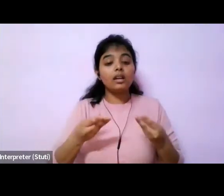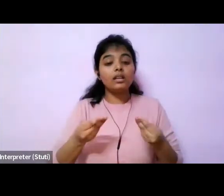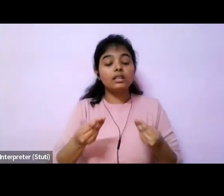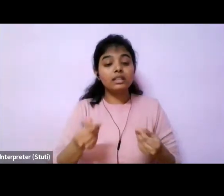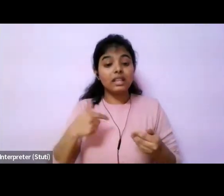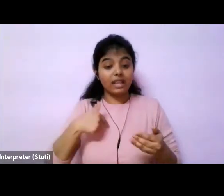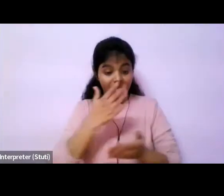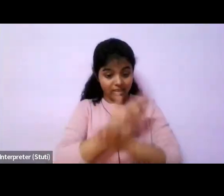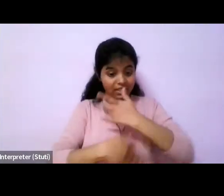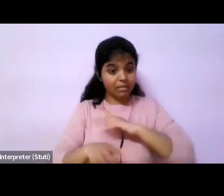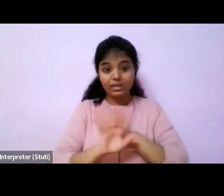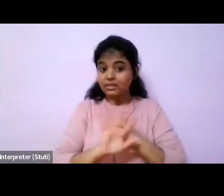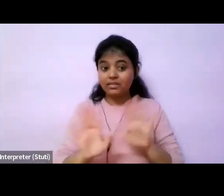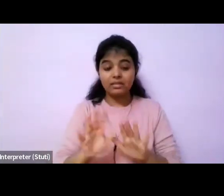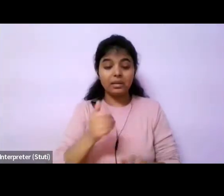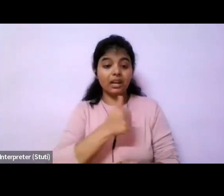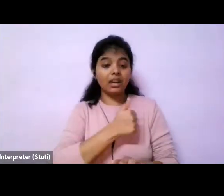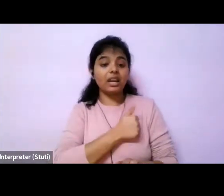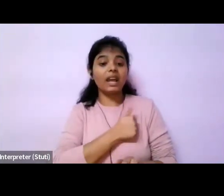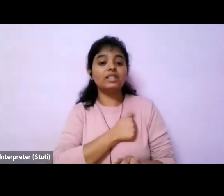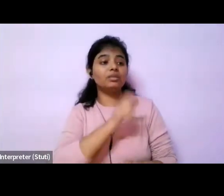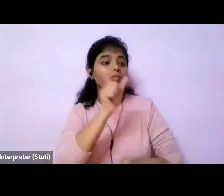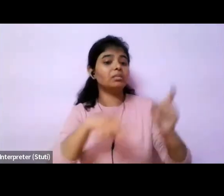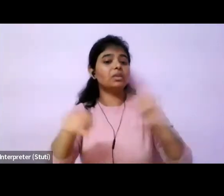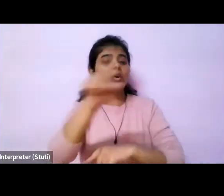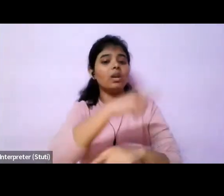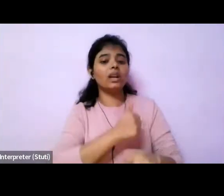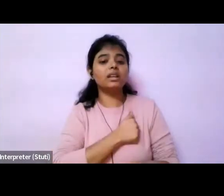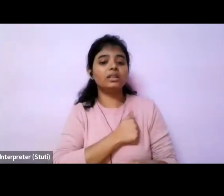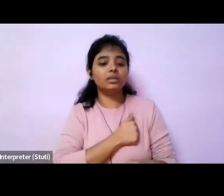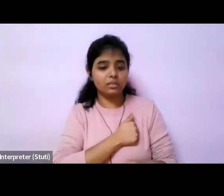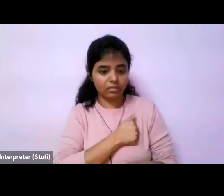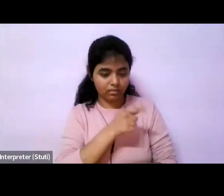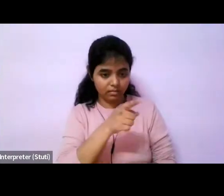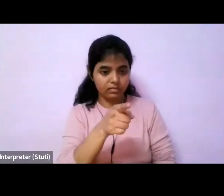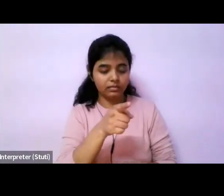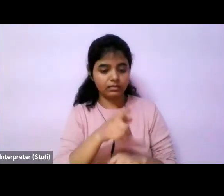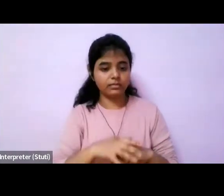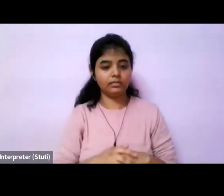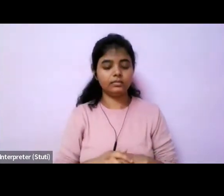disabling attitudes to it.